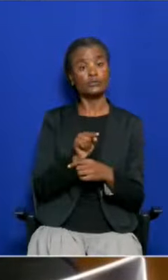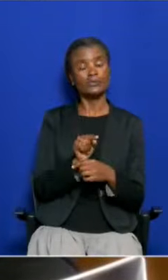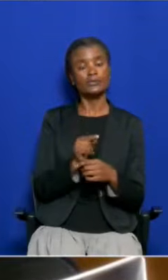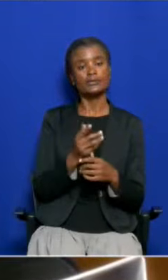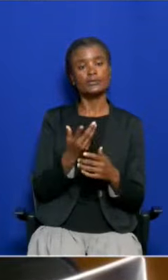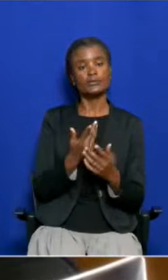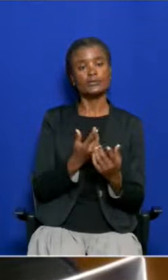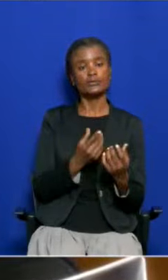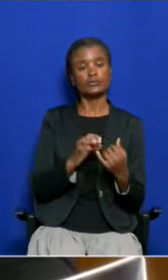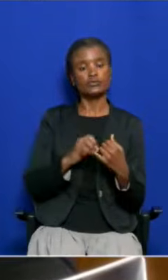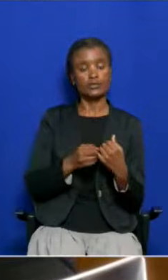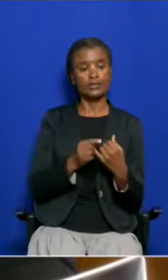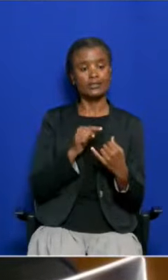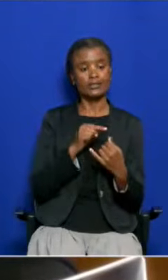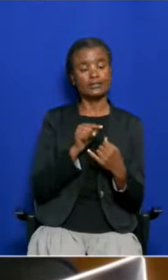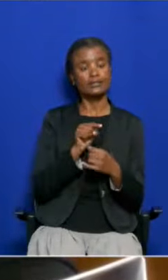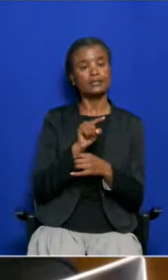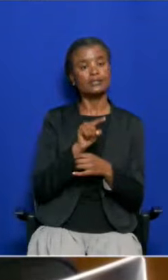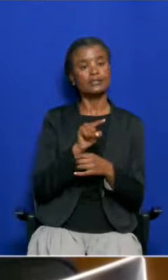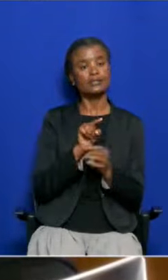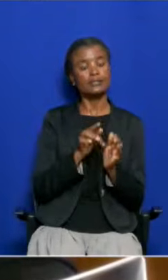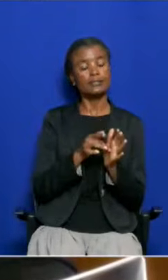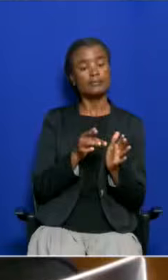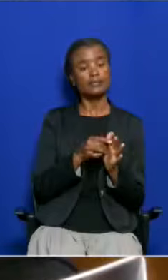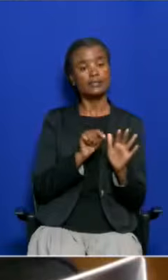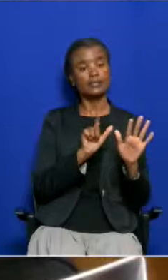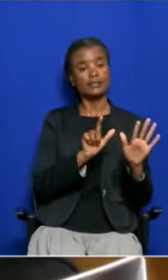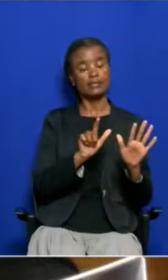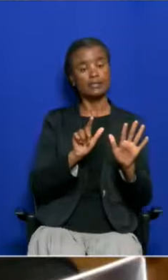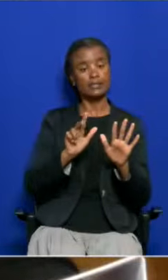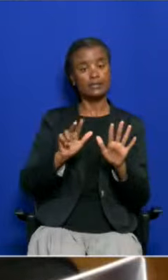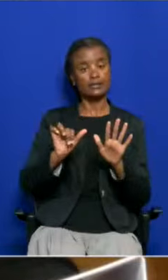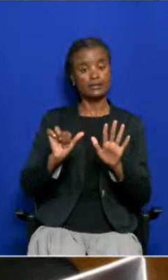it appears at 786 is